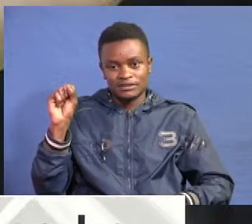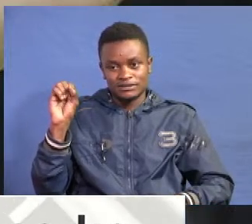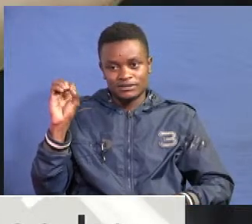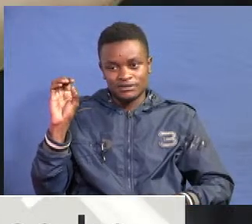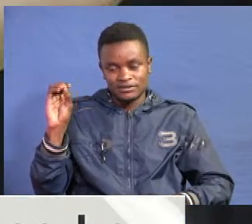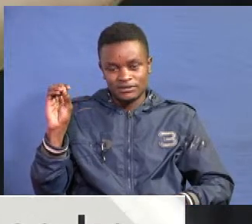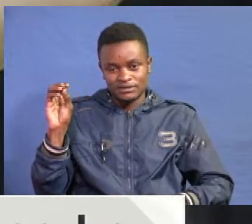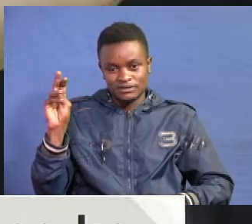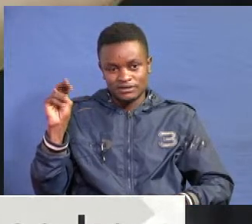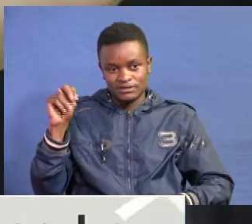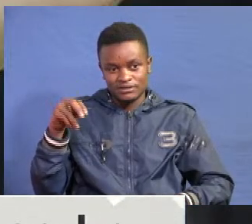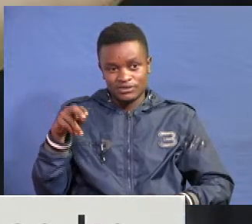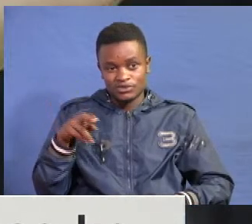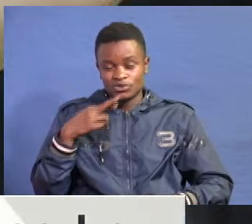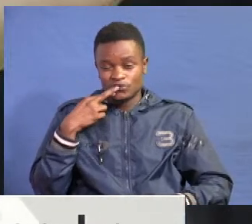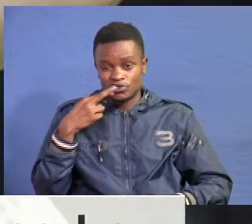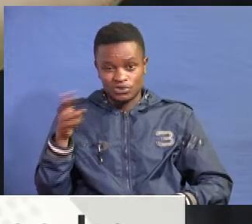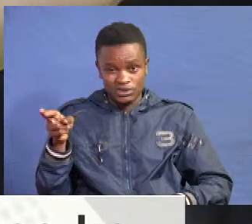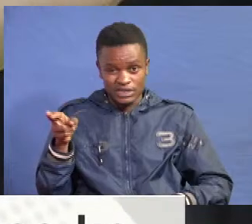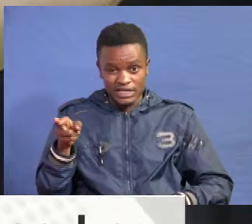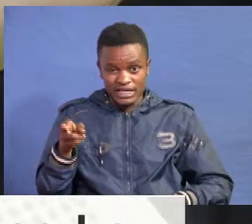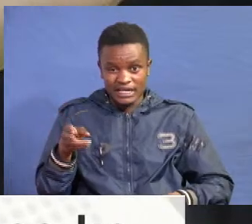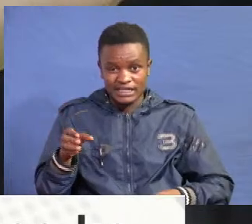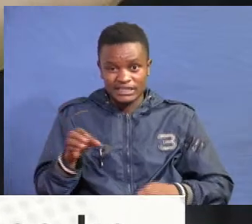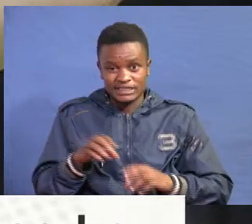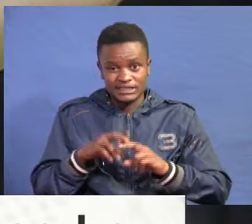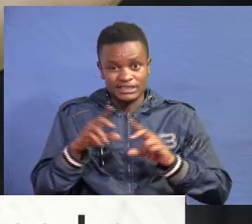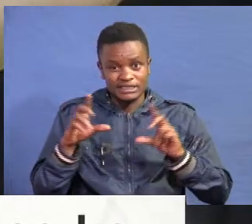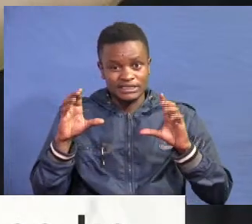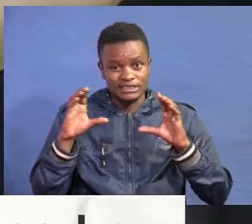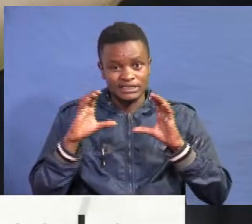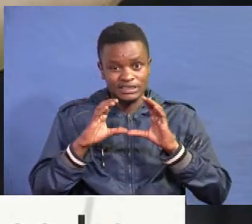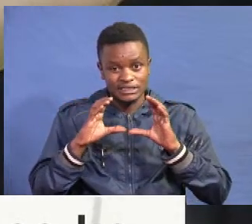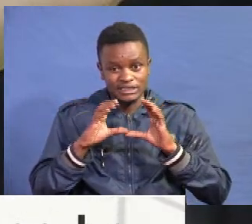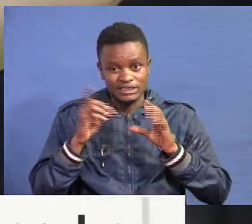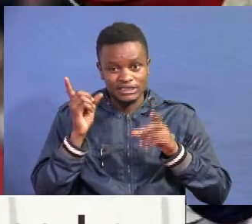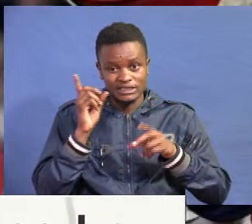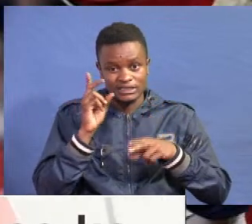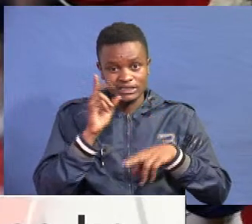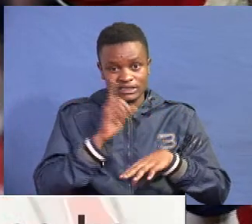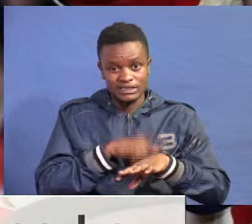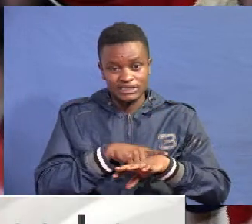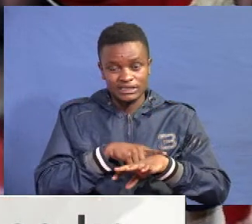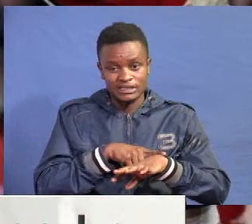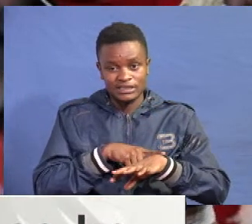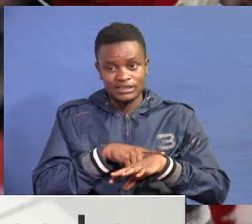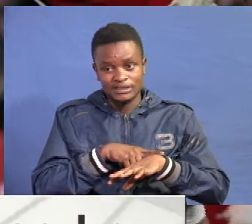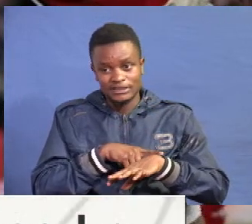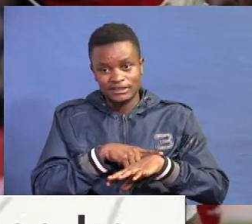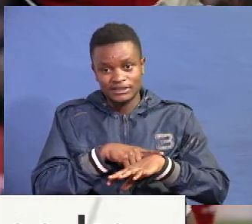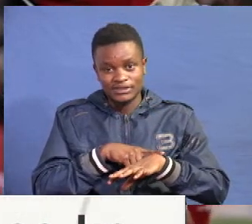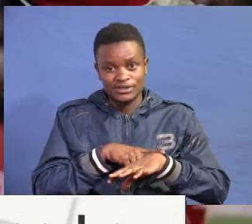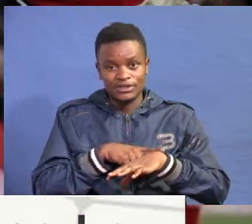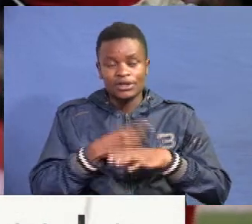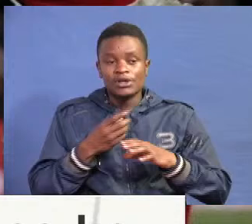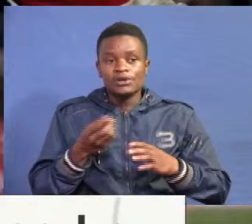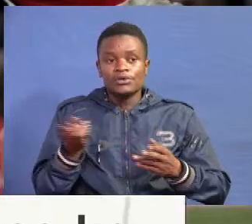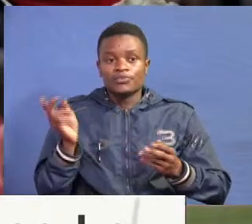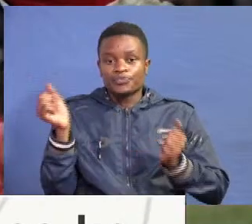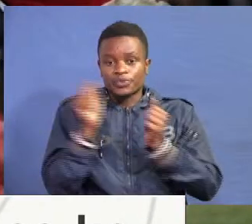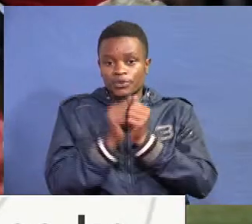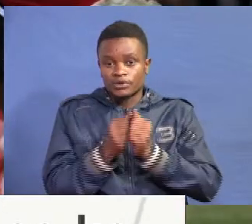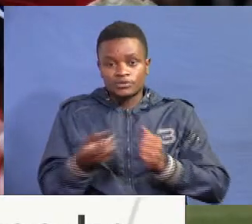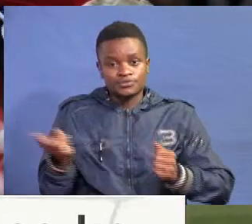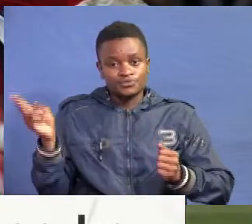35th minute of the game. Newcastle's win propels them to position 3 on the table, comfortable with 66